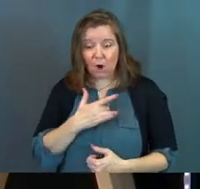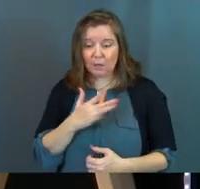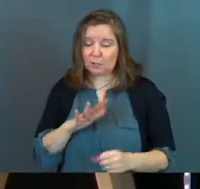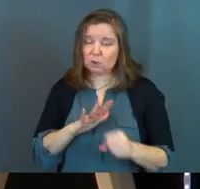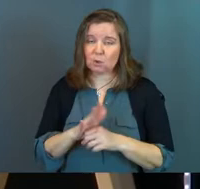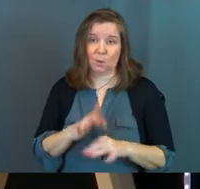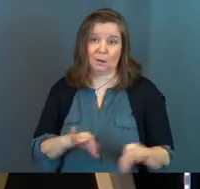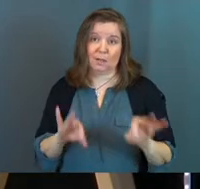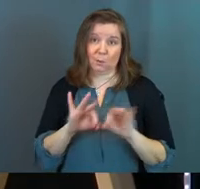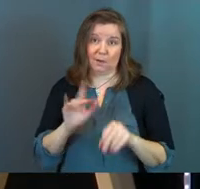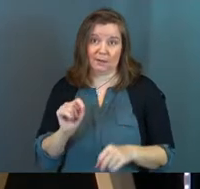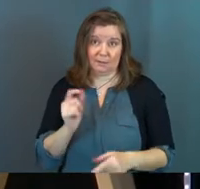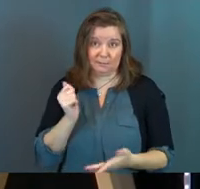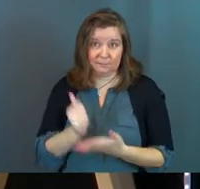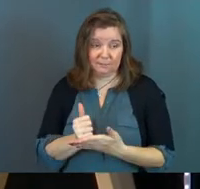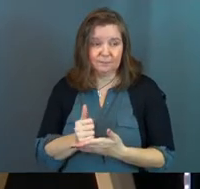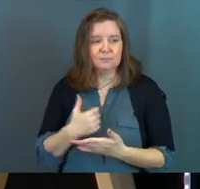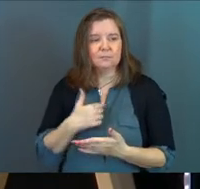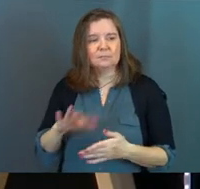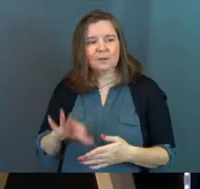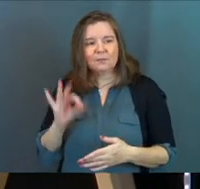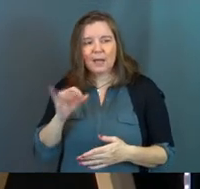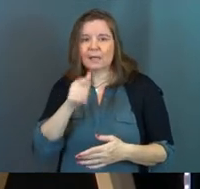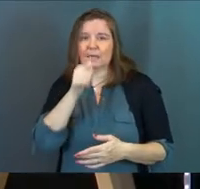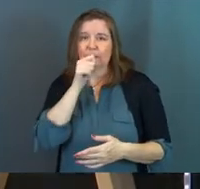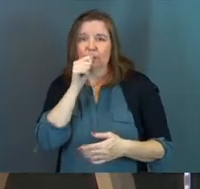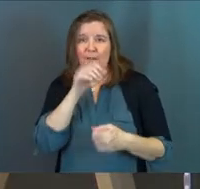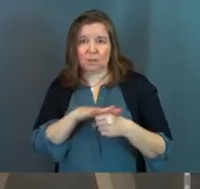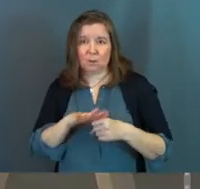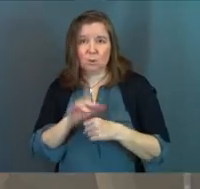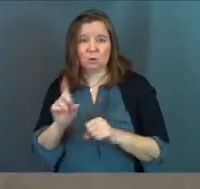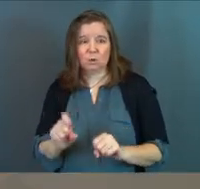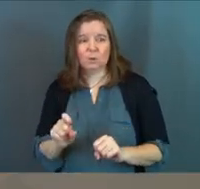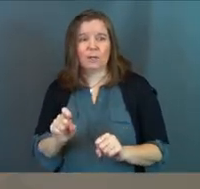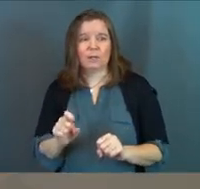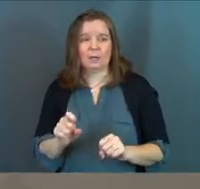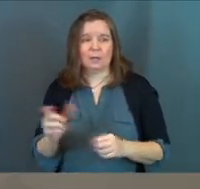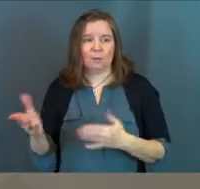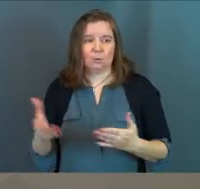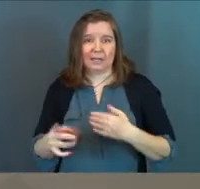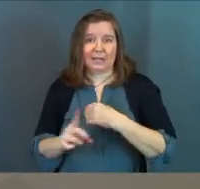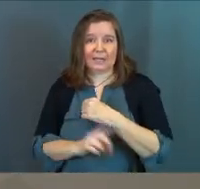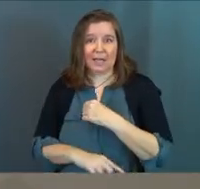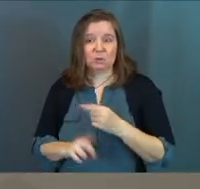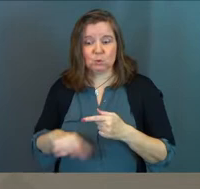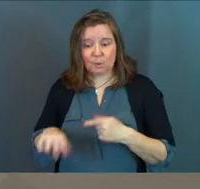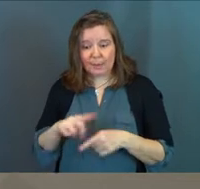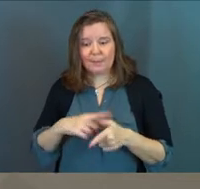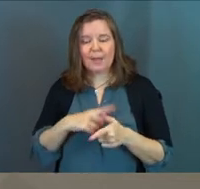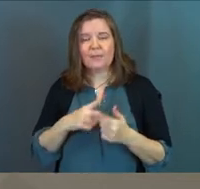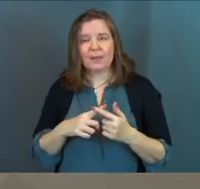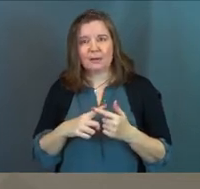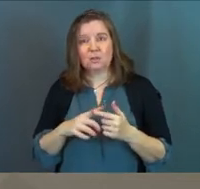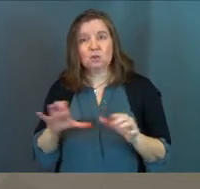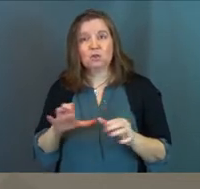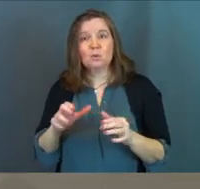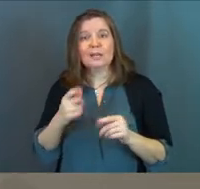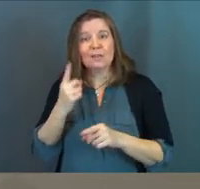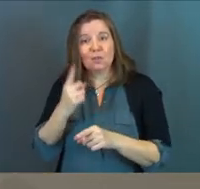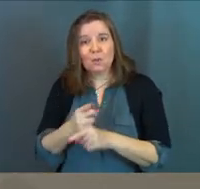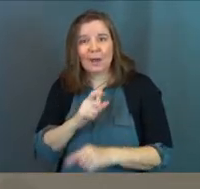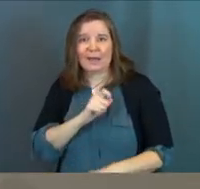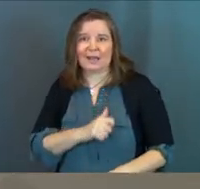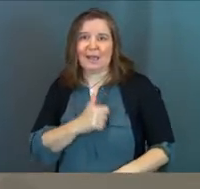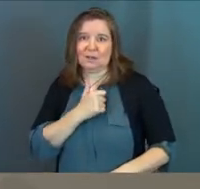is totally worth it. Amen? So find a private location where you can bring a consequence to them and then do it in the